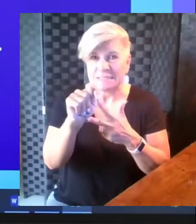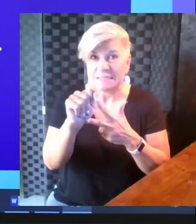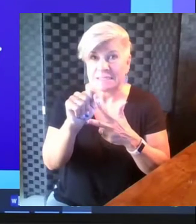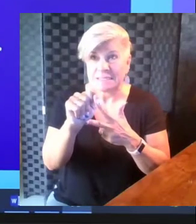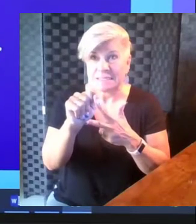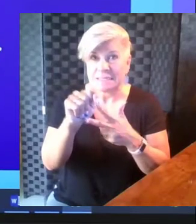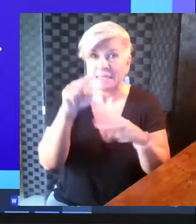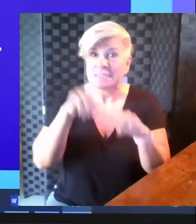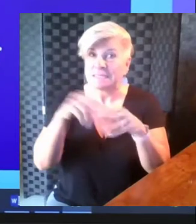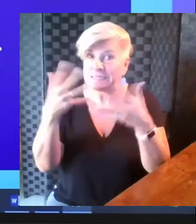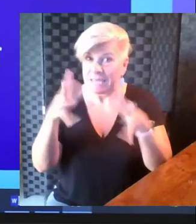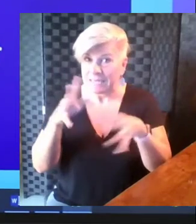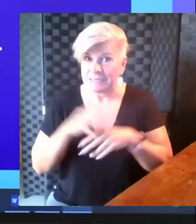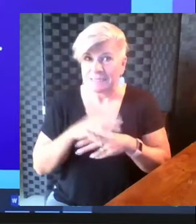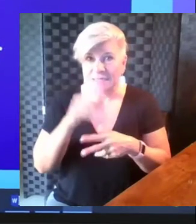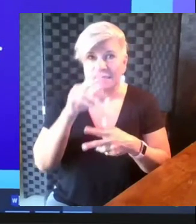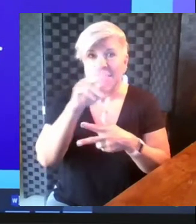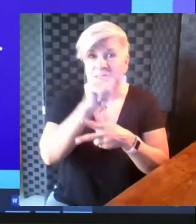At, sat,